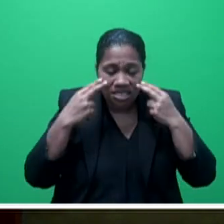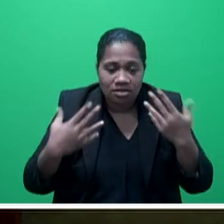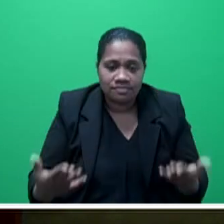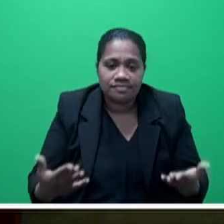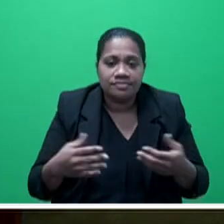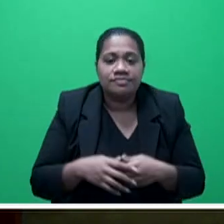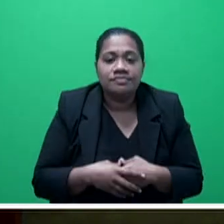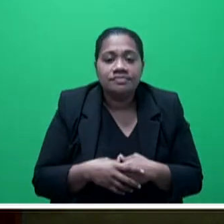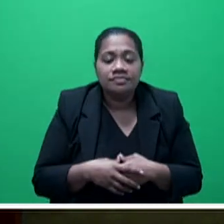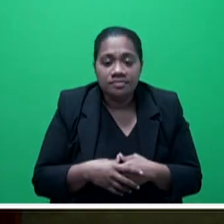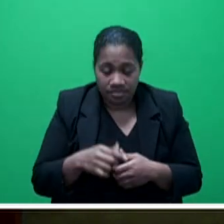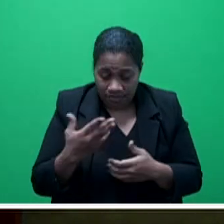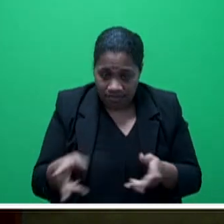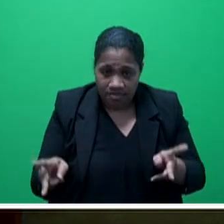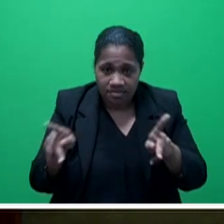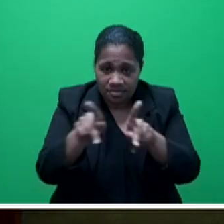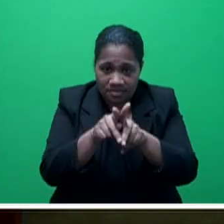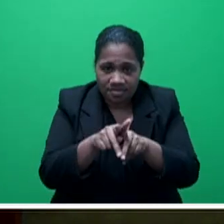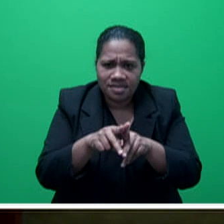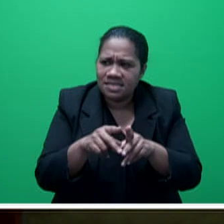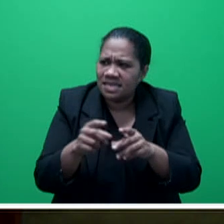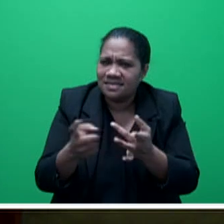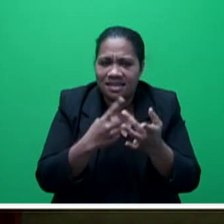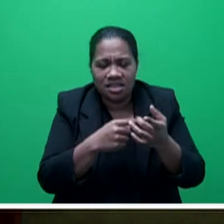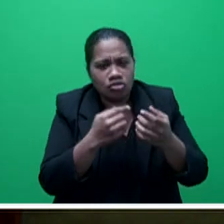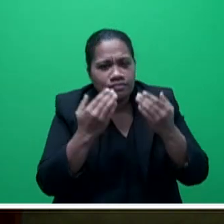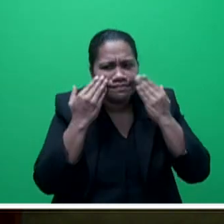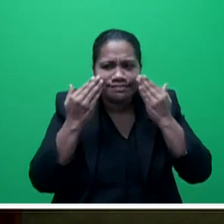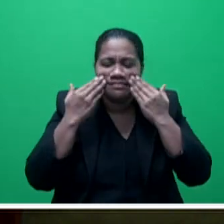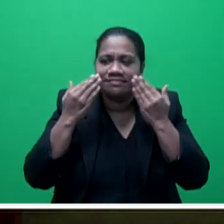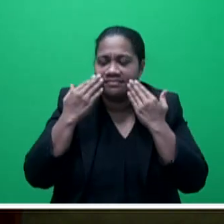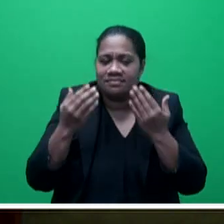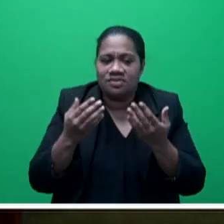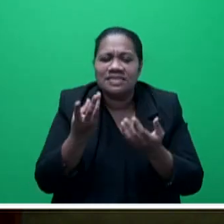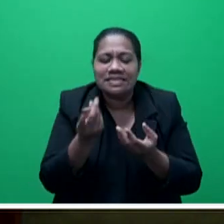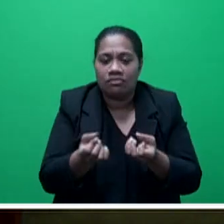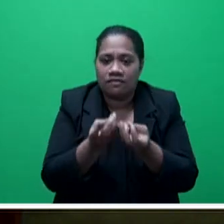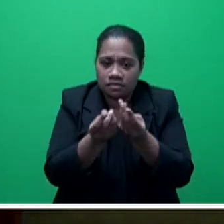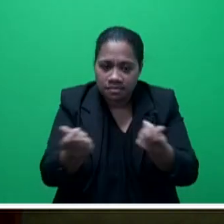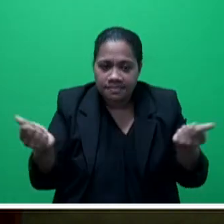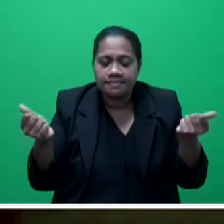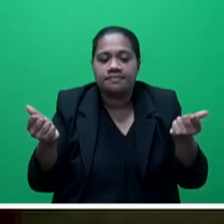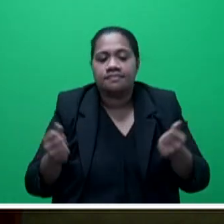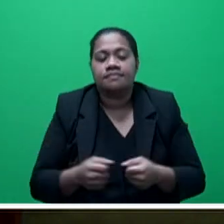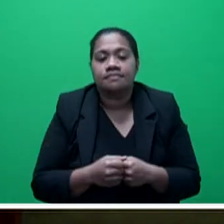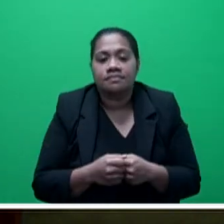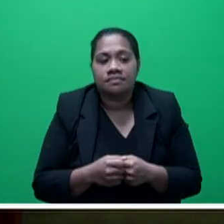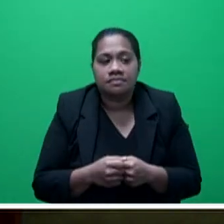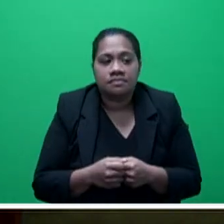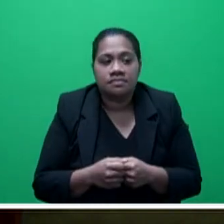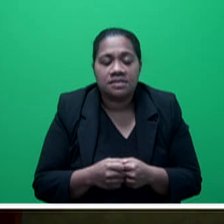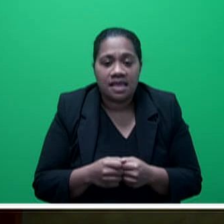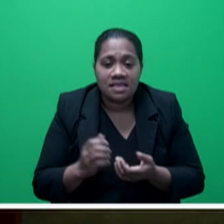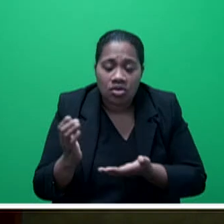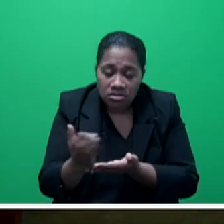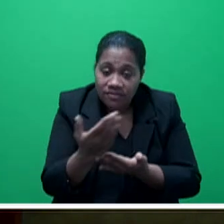stakeholder engagement and media coverage to raise awareness on some of the nature-based solutions. In addition, policies on conservation and management of